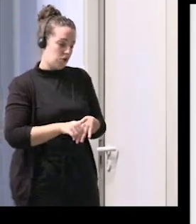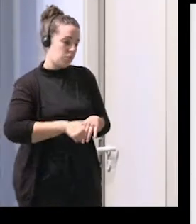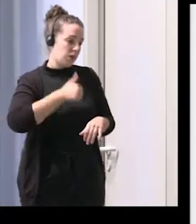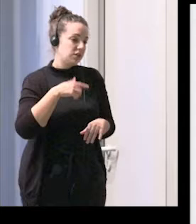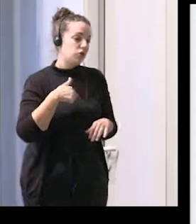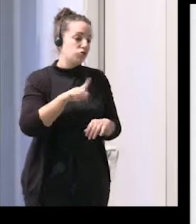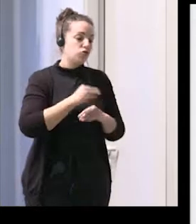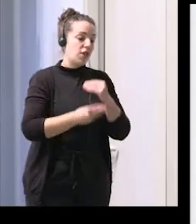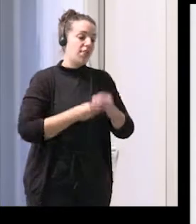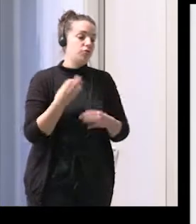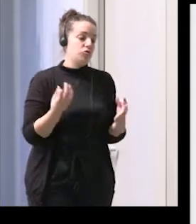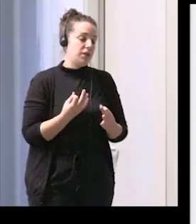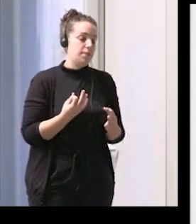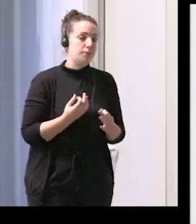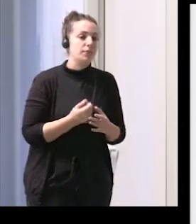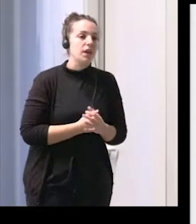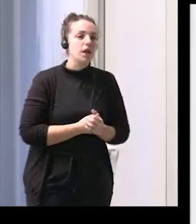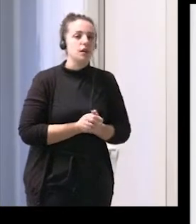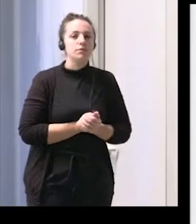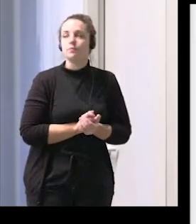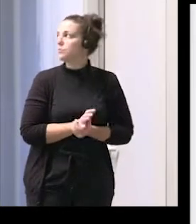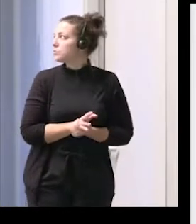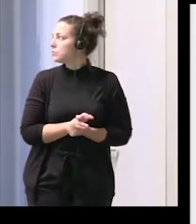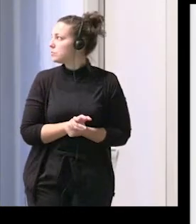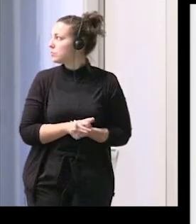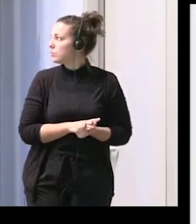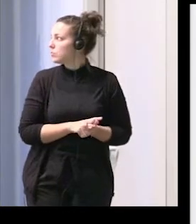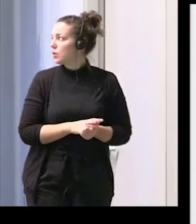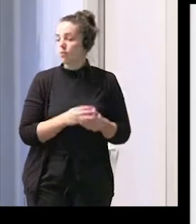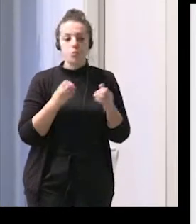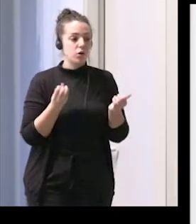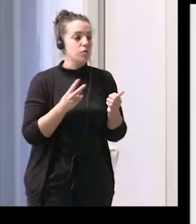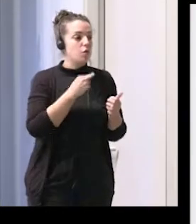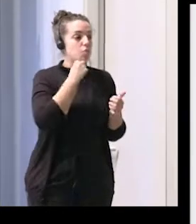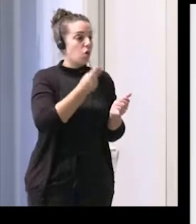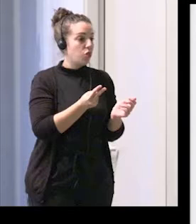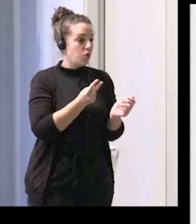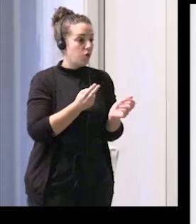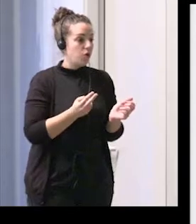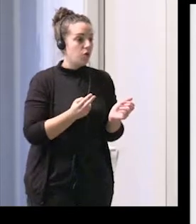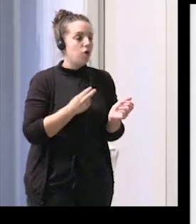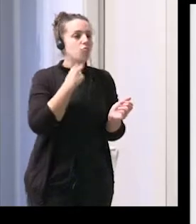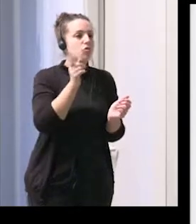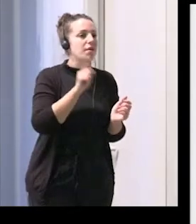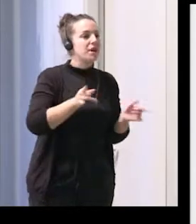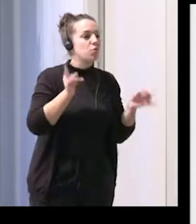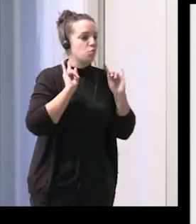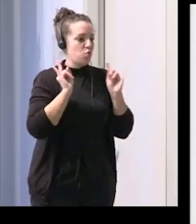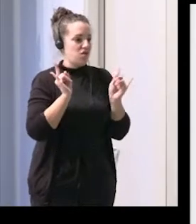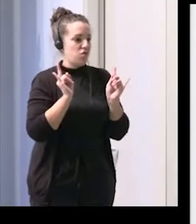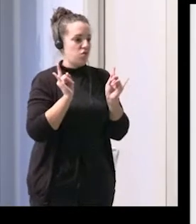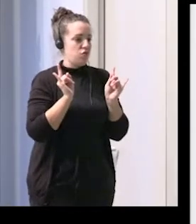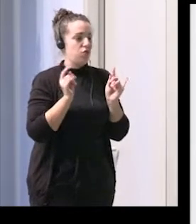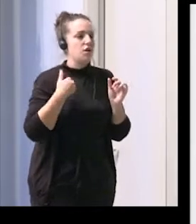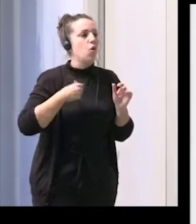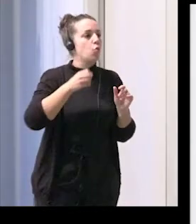present speech in noise coming from the same place, speakers from the front.